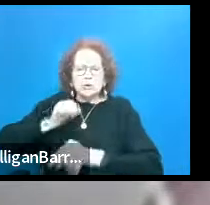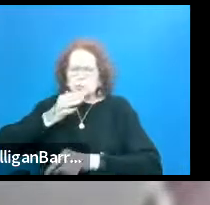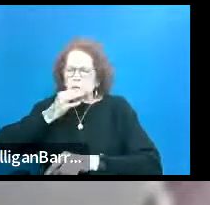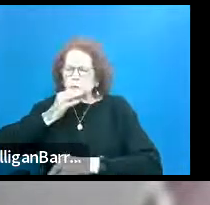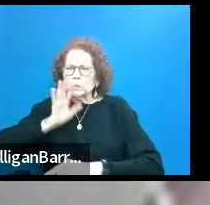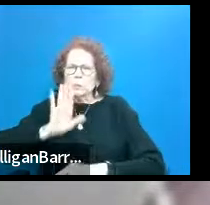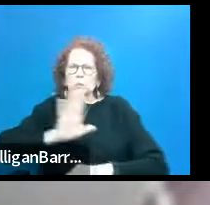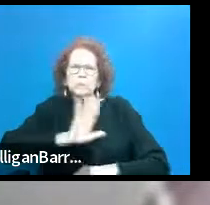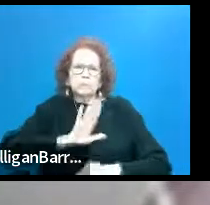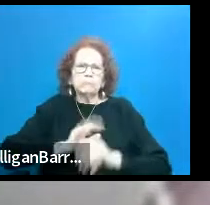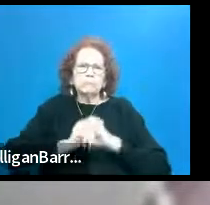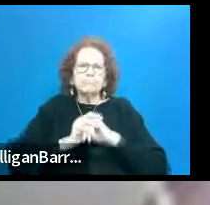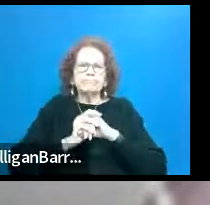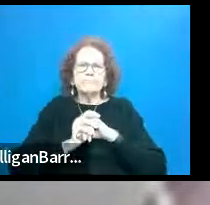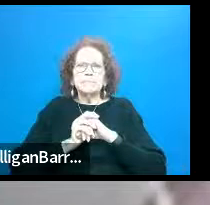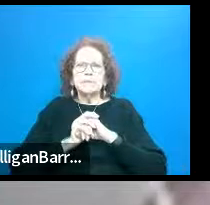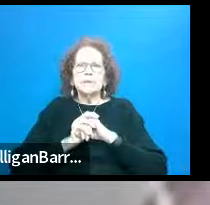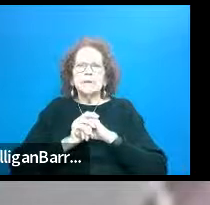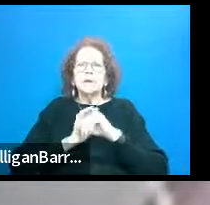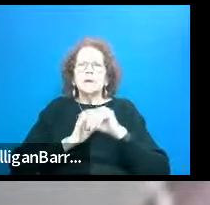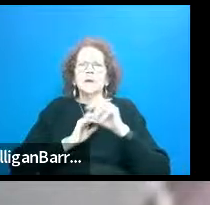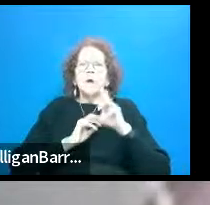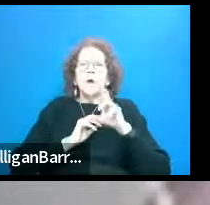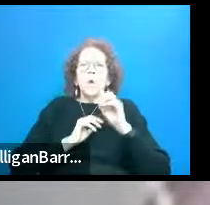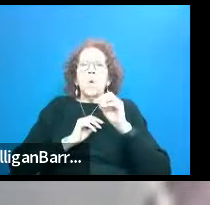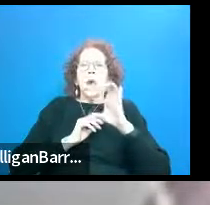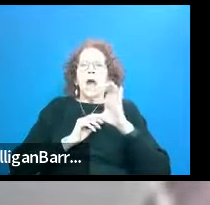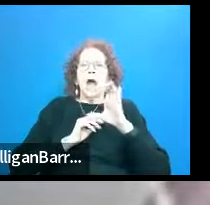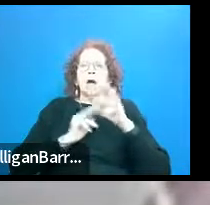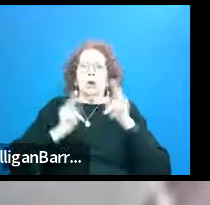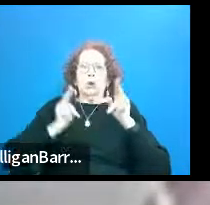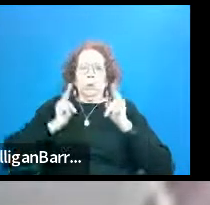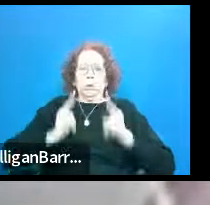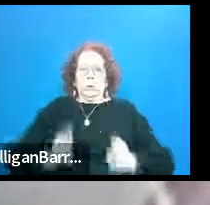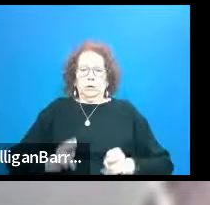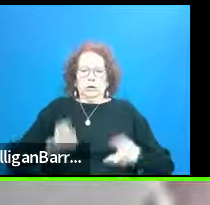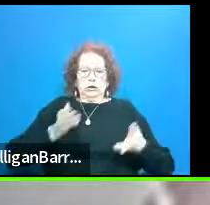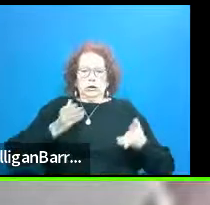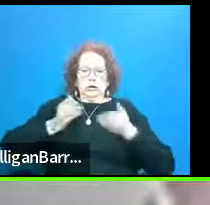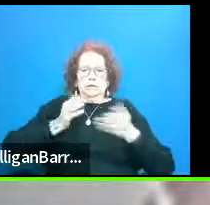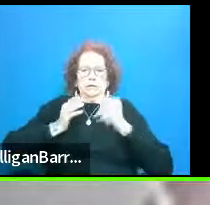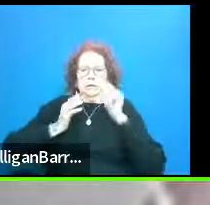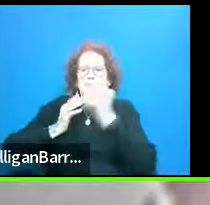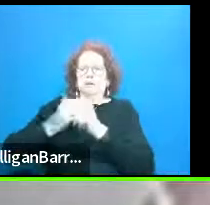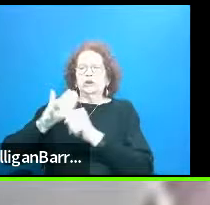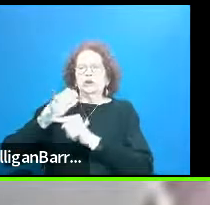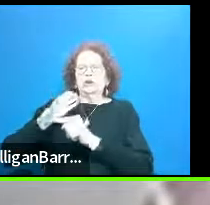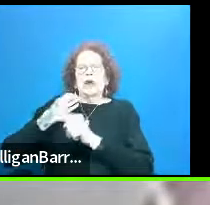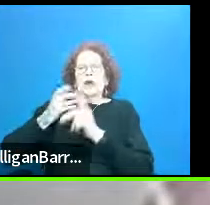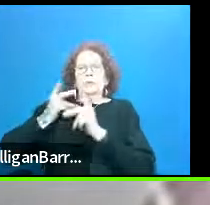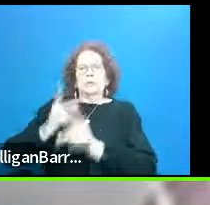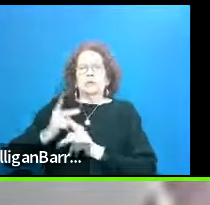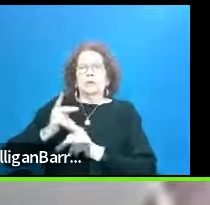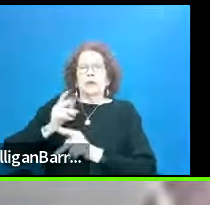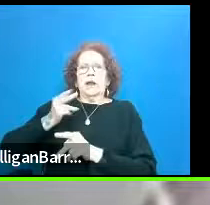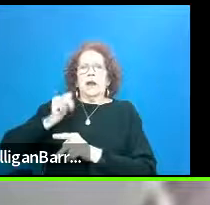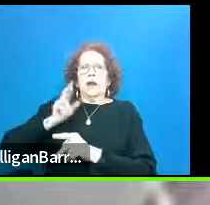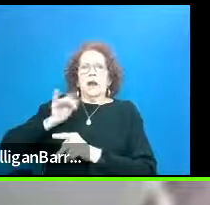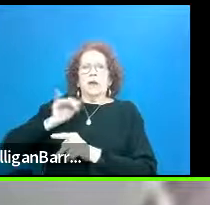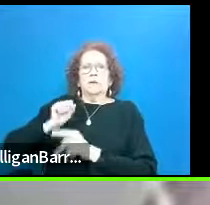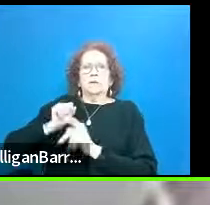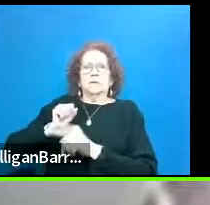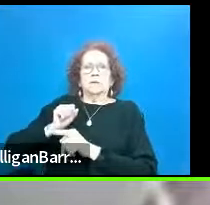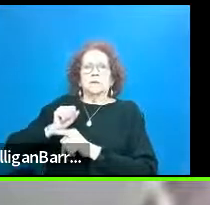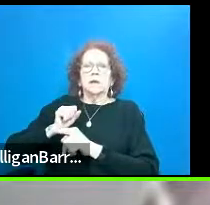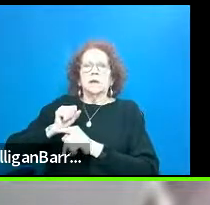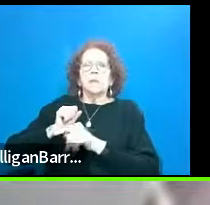Recreation and Human Services, Chairperson Harris, anything you want to highlight this month? Yeah, just so you guys know,